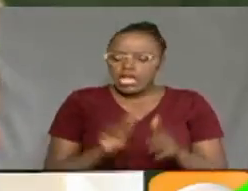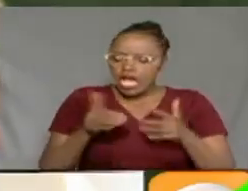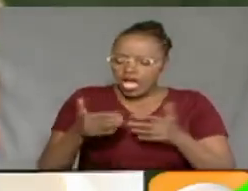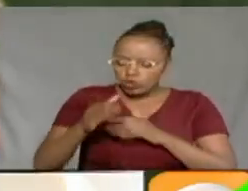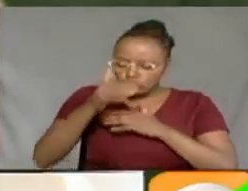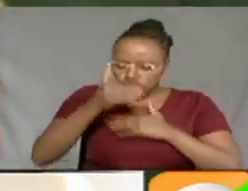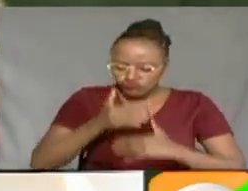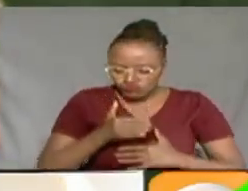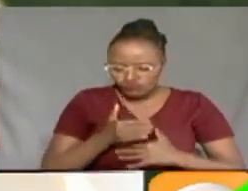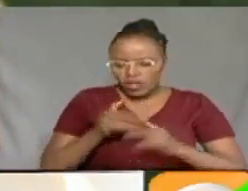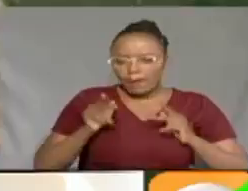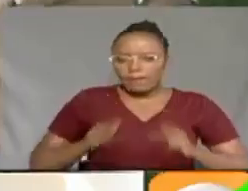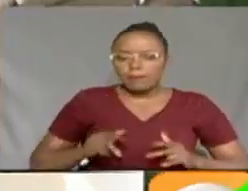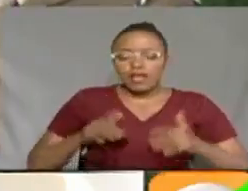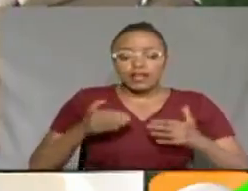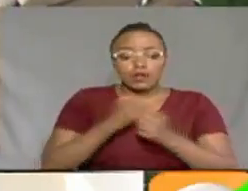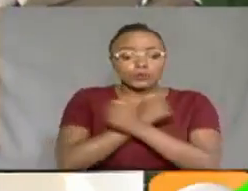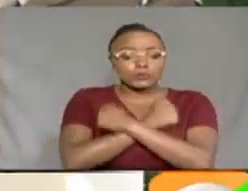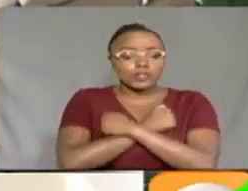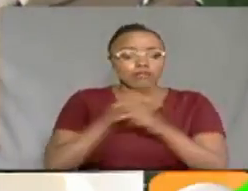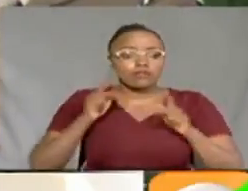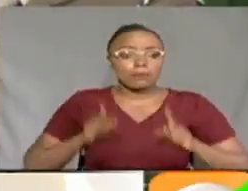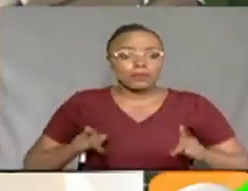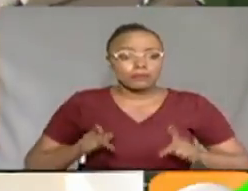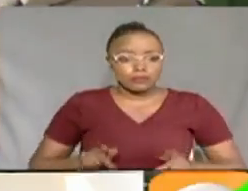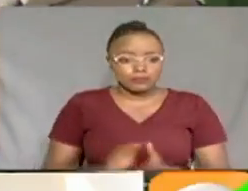kuheshimu watu, namna kupenda watu. When